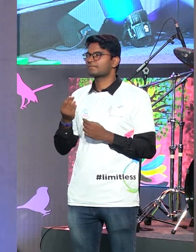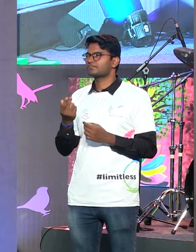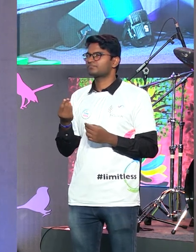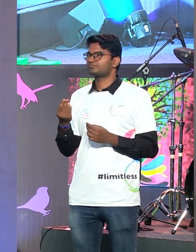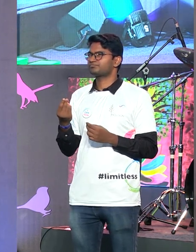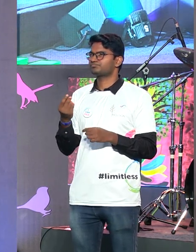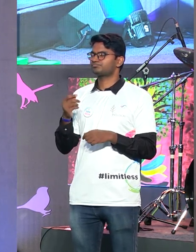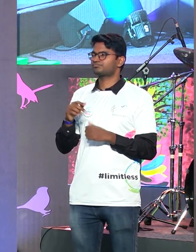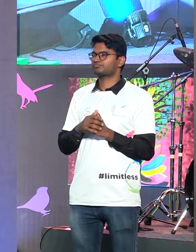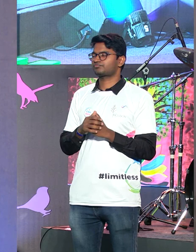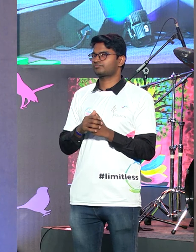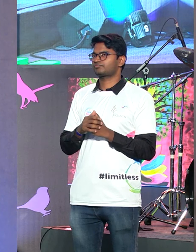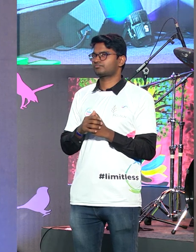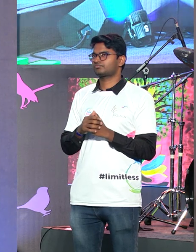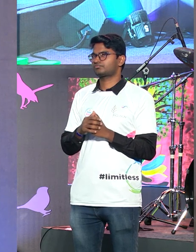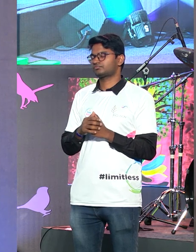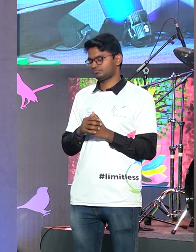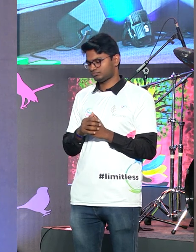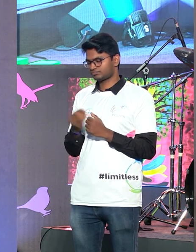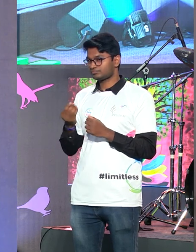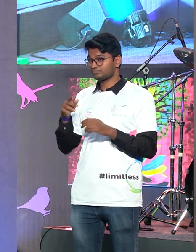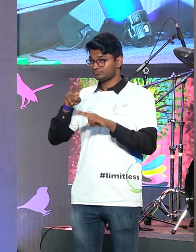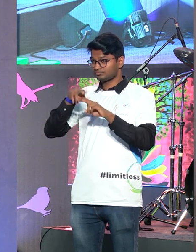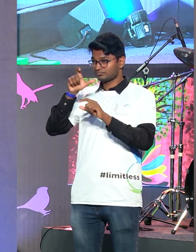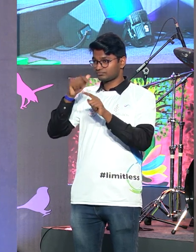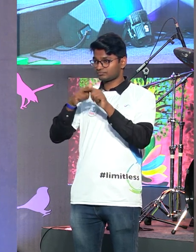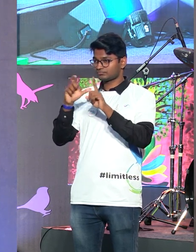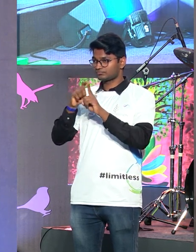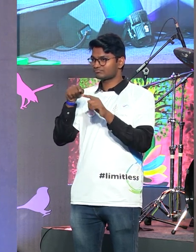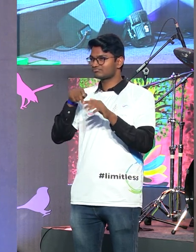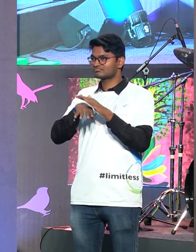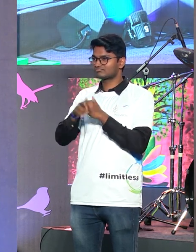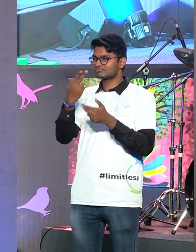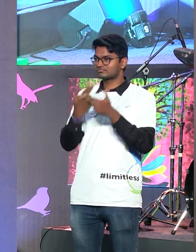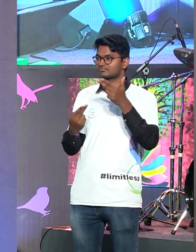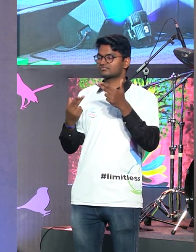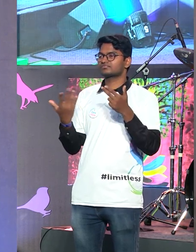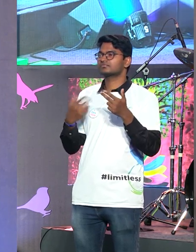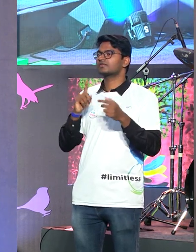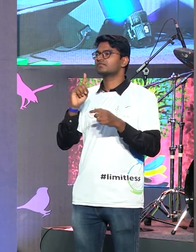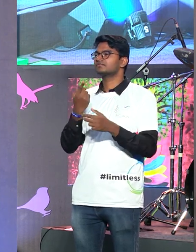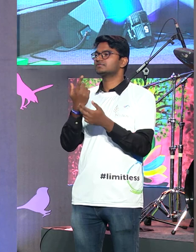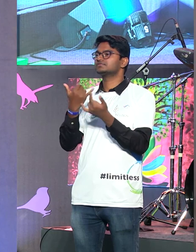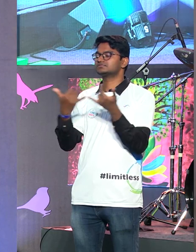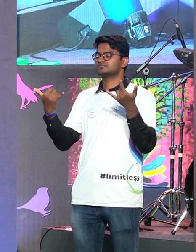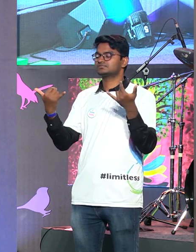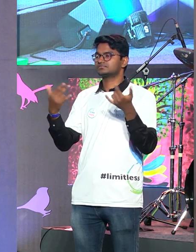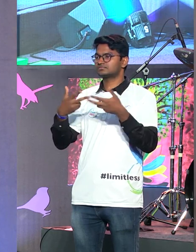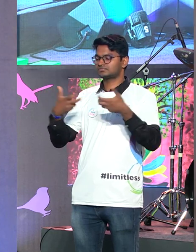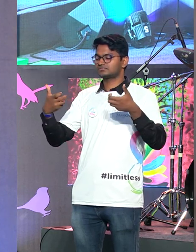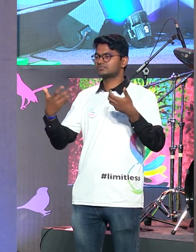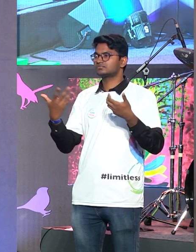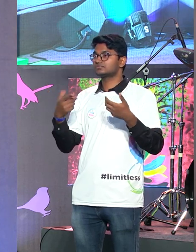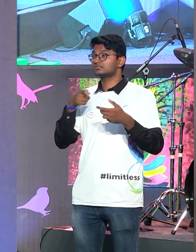maybe old in the field, and I thought there's something that I can do to tell this story. But the first line in Firaq is, this is a work